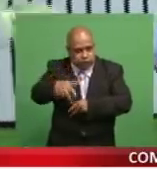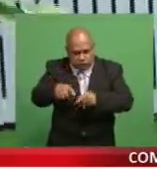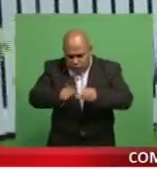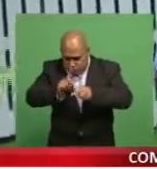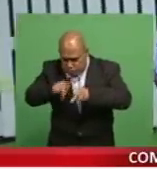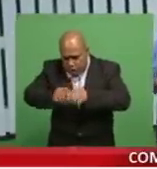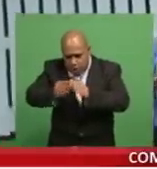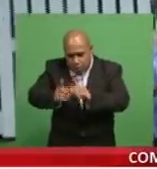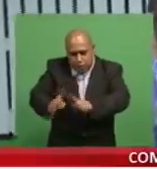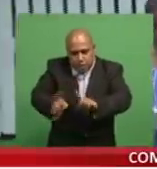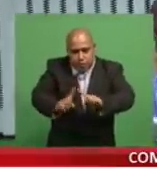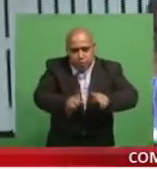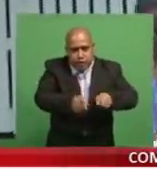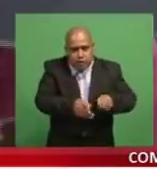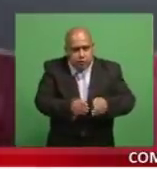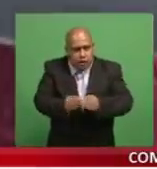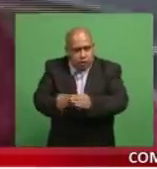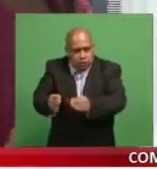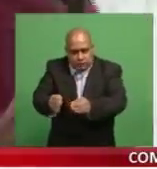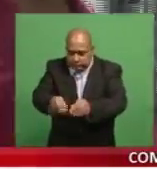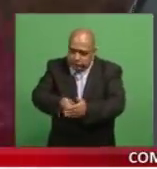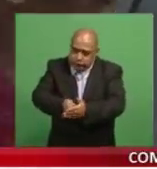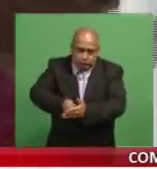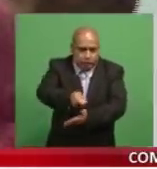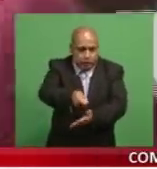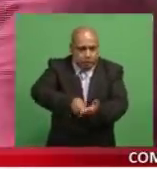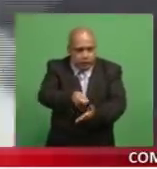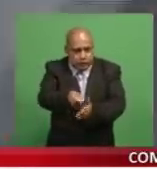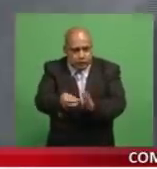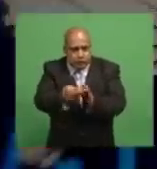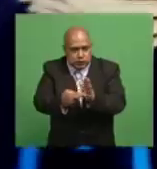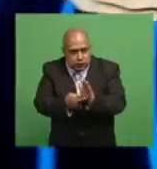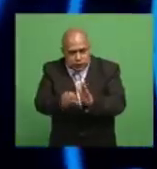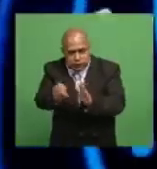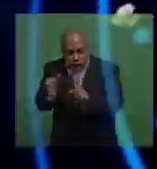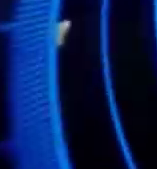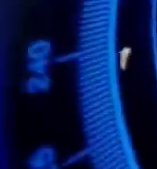fined for breaching quarantine measures. This and more coming up.